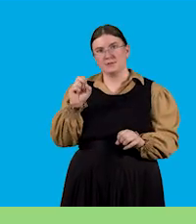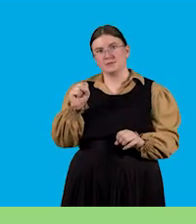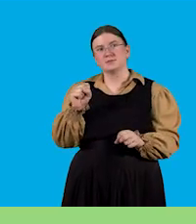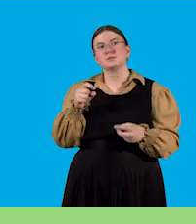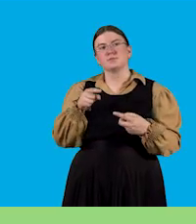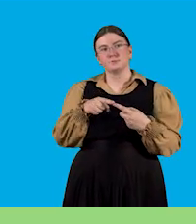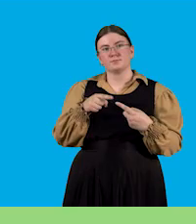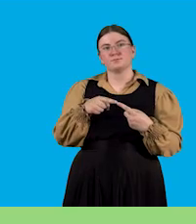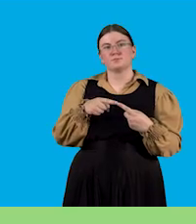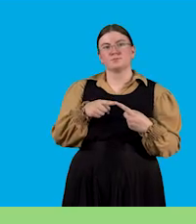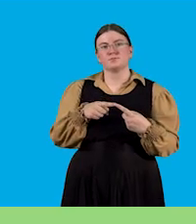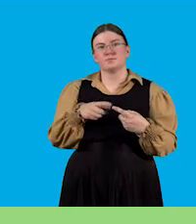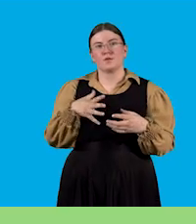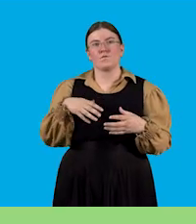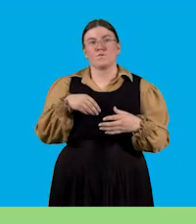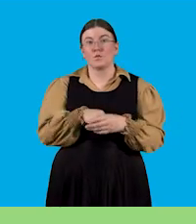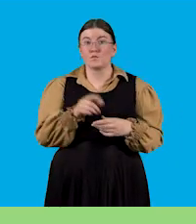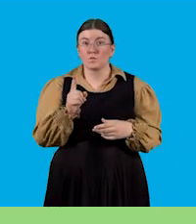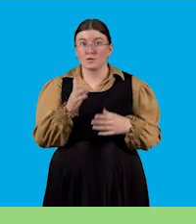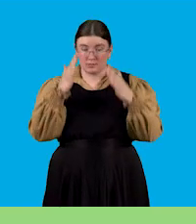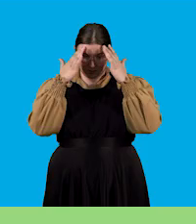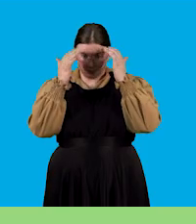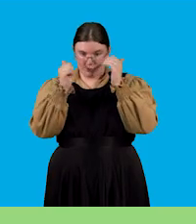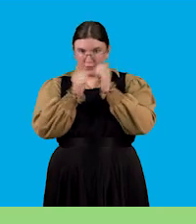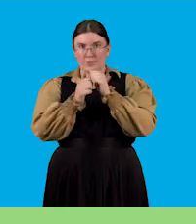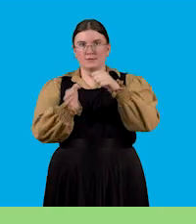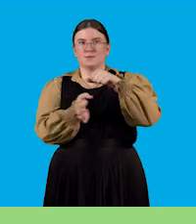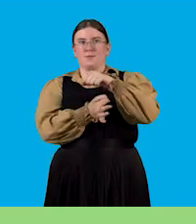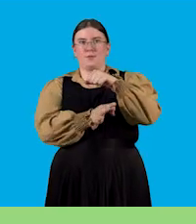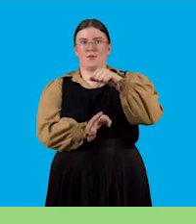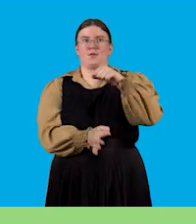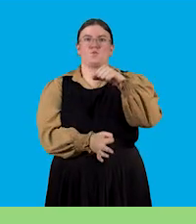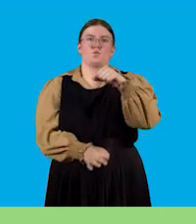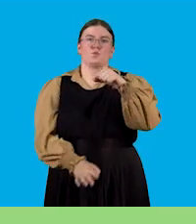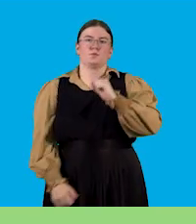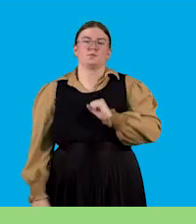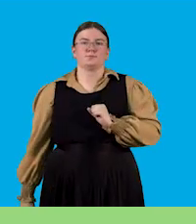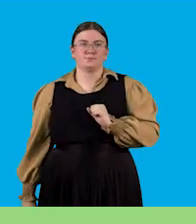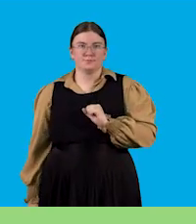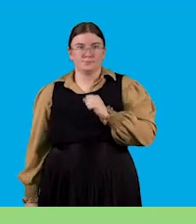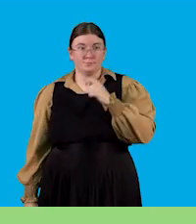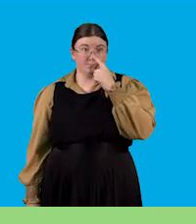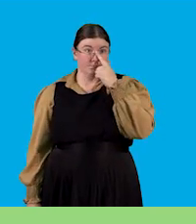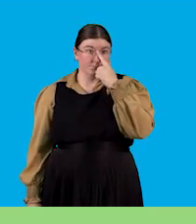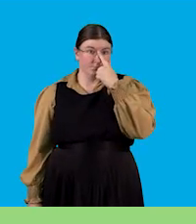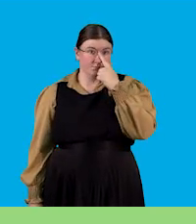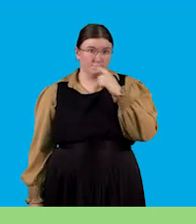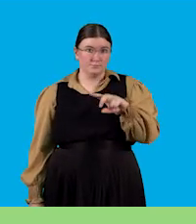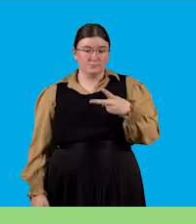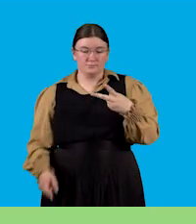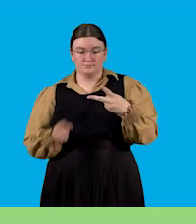of the nervous system. It is made up of the brain and the spinal cord.